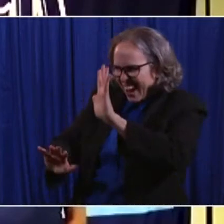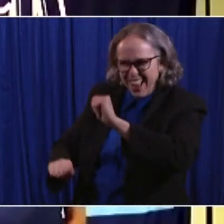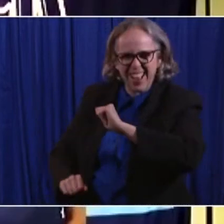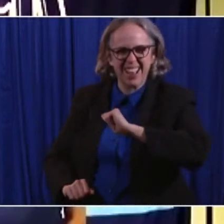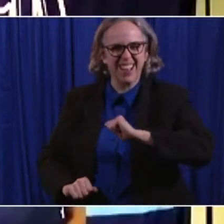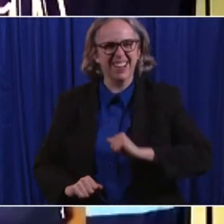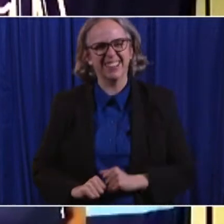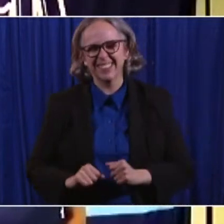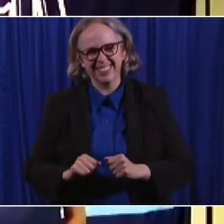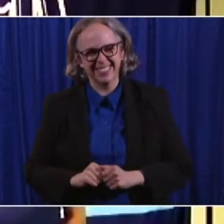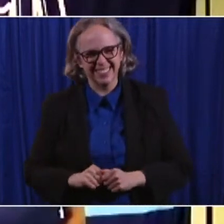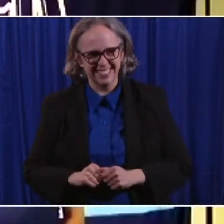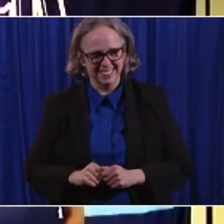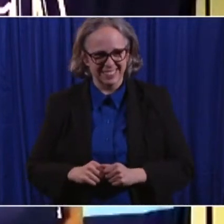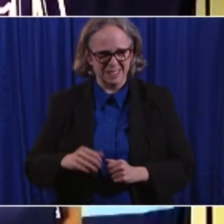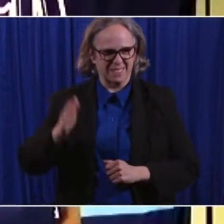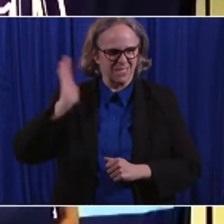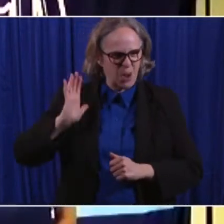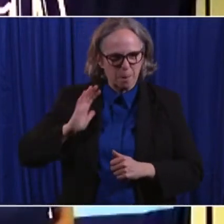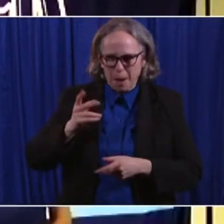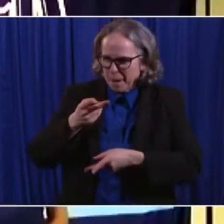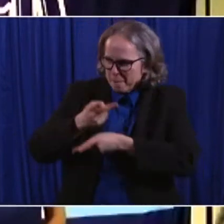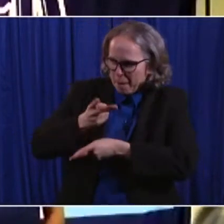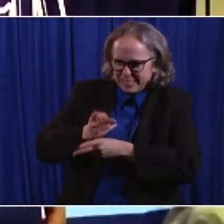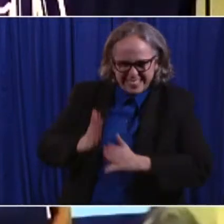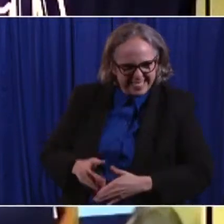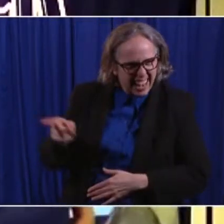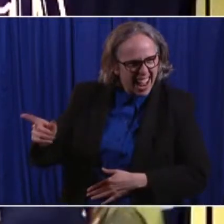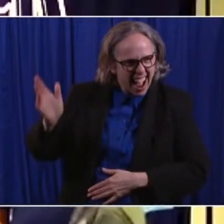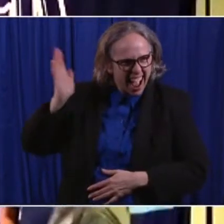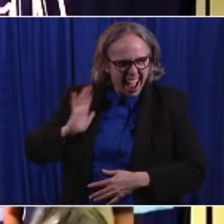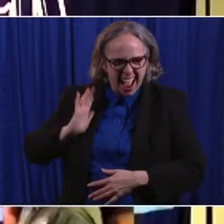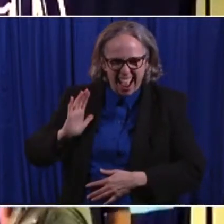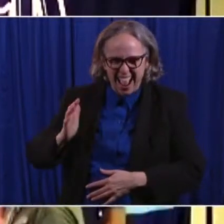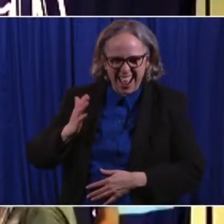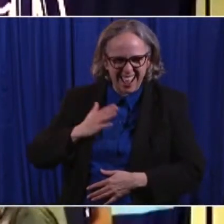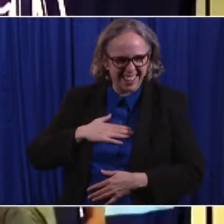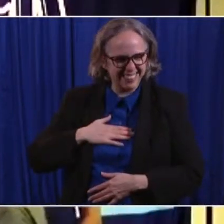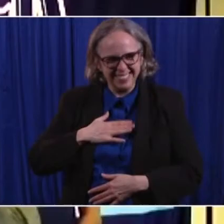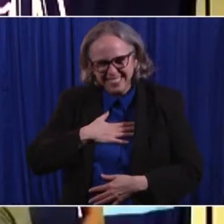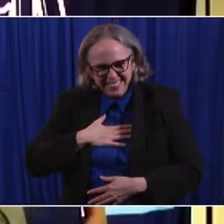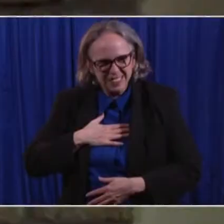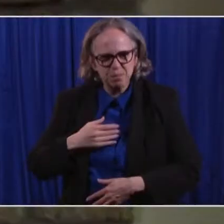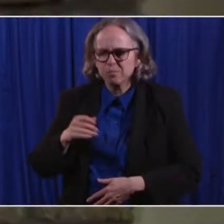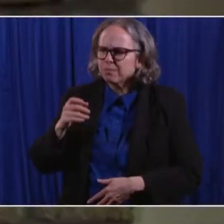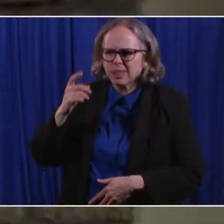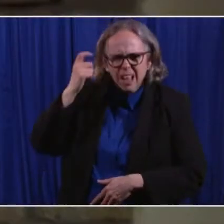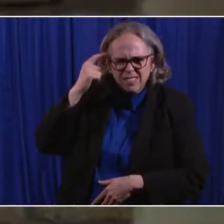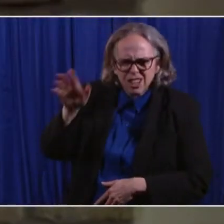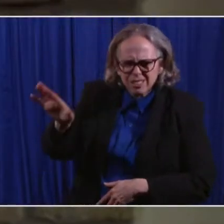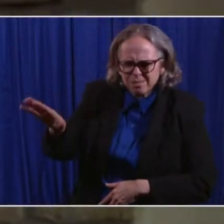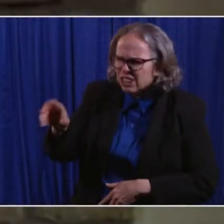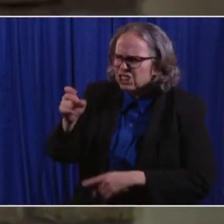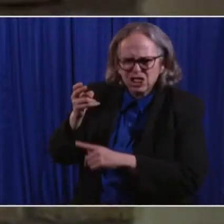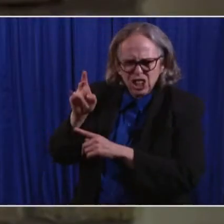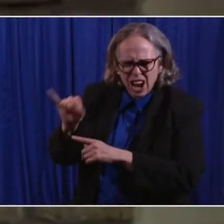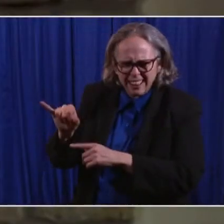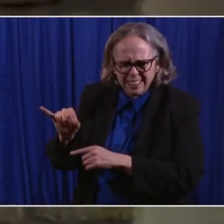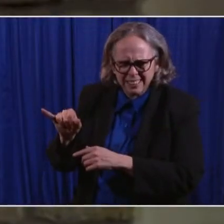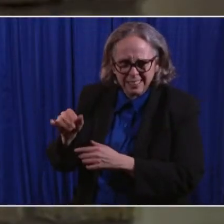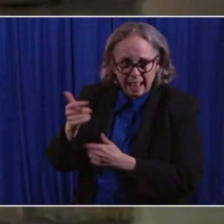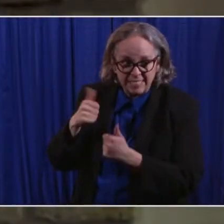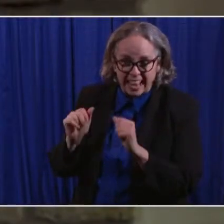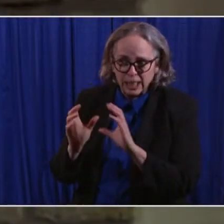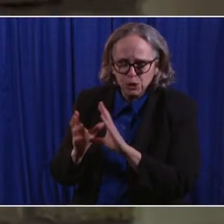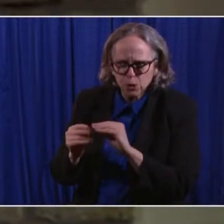that my babysitter was going to actually be here to get the. And she's So- still laughing, huh? So Shirley, do you have any stories to share with